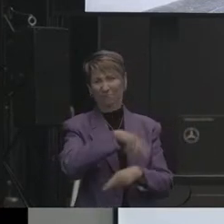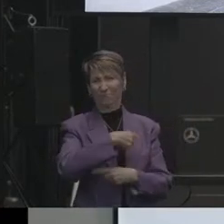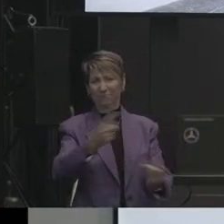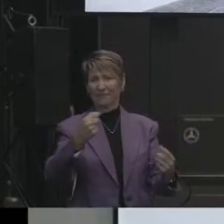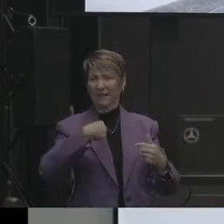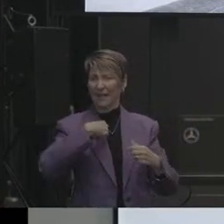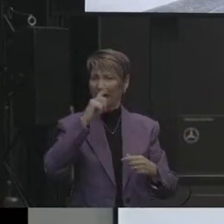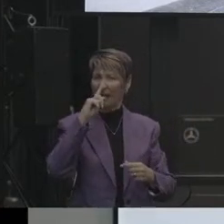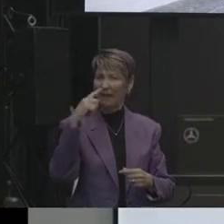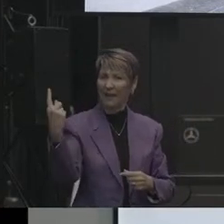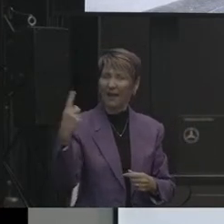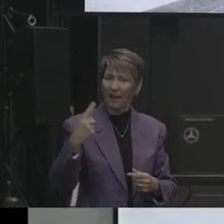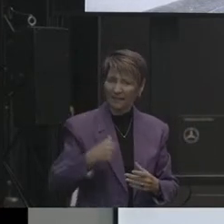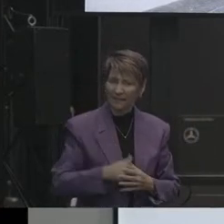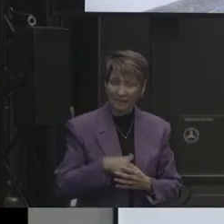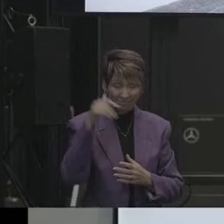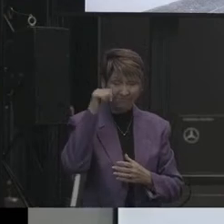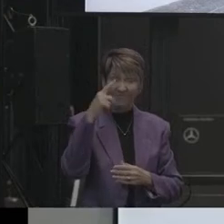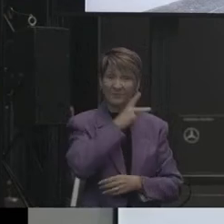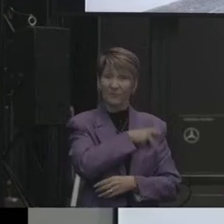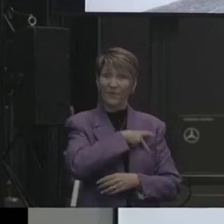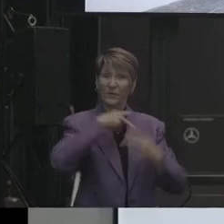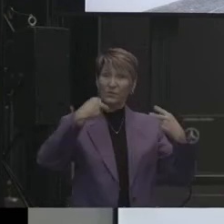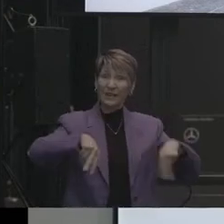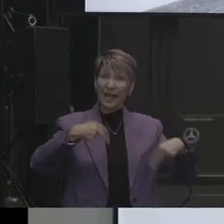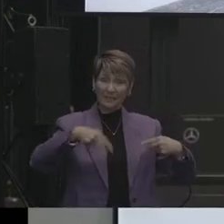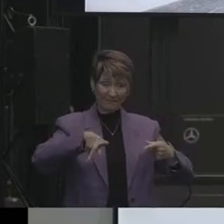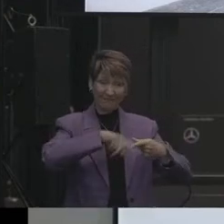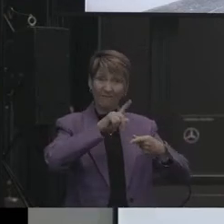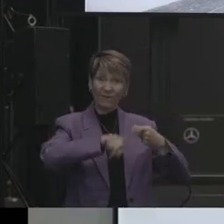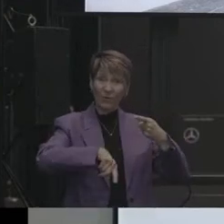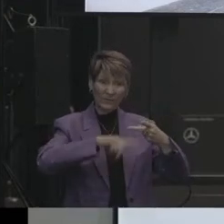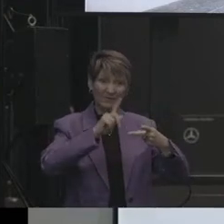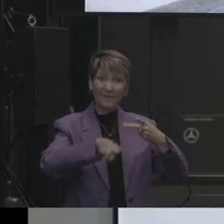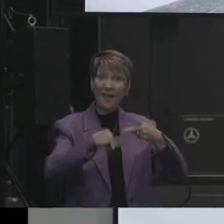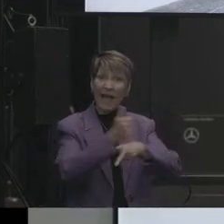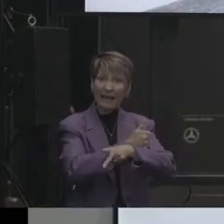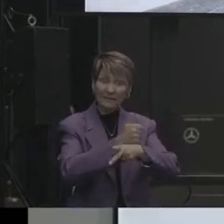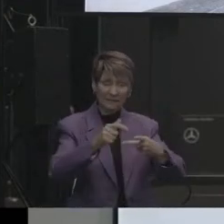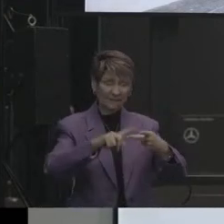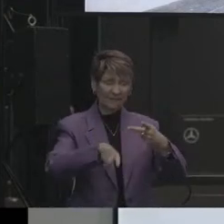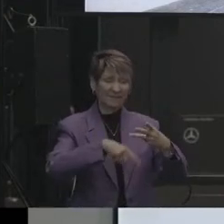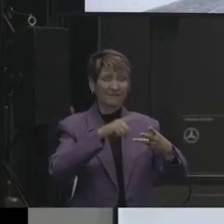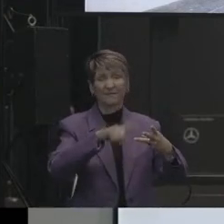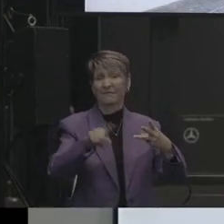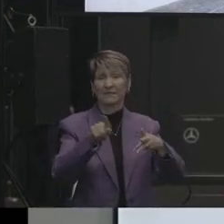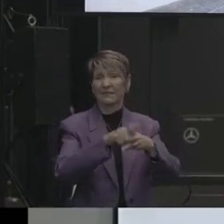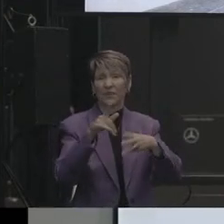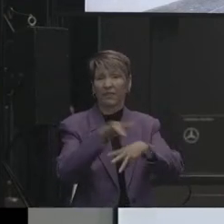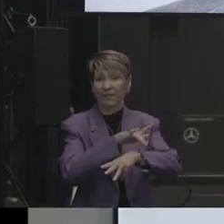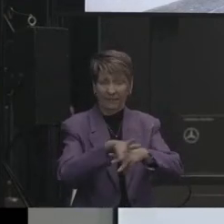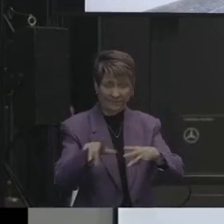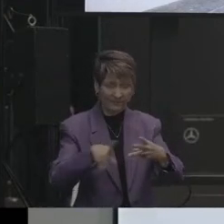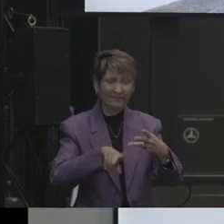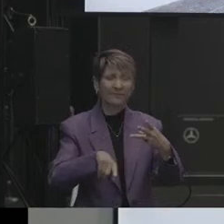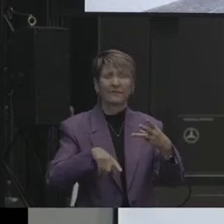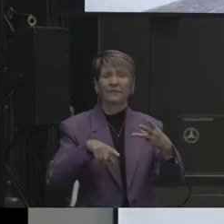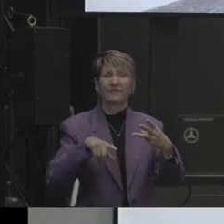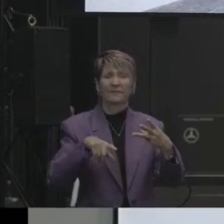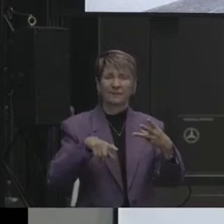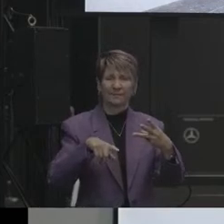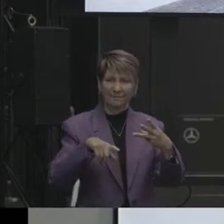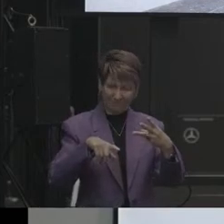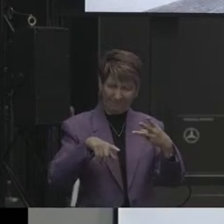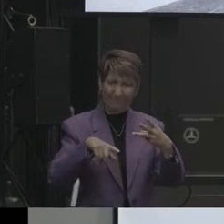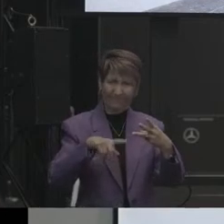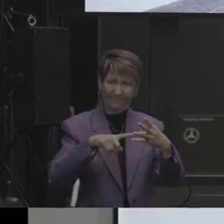Even, you know, I'm a professional dancer first and then actor, and then I do, you know, different theater things. But when I think of a